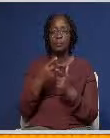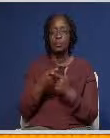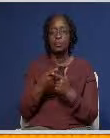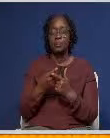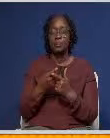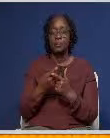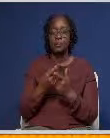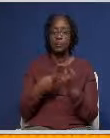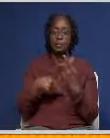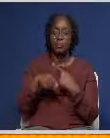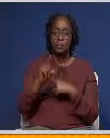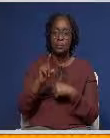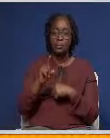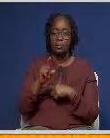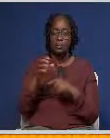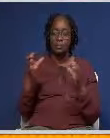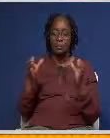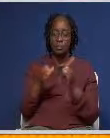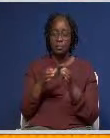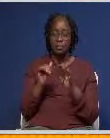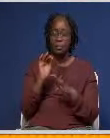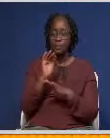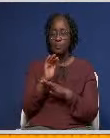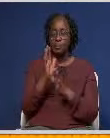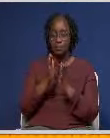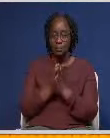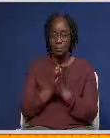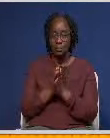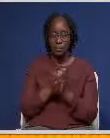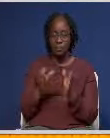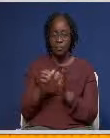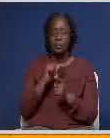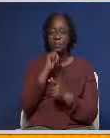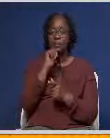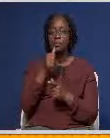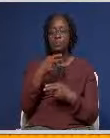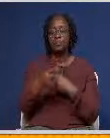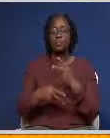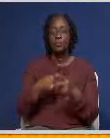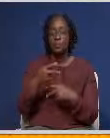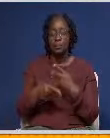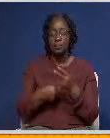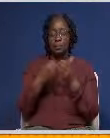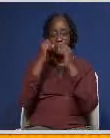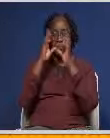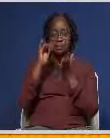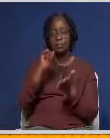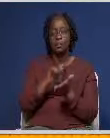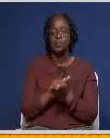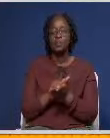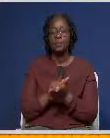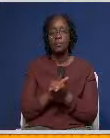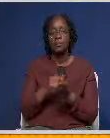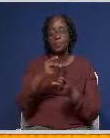High Court could refer. Mr. Speaker, the judiciary must be called out. It does not come in on a process that is very clear.